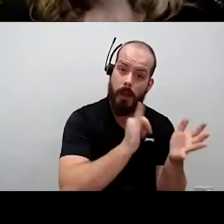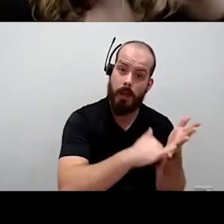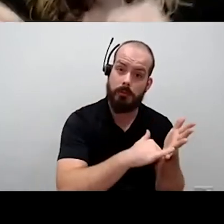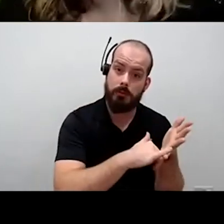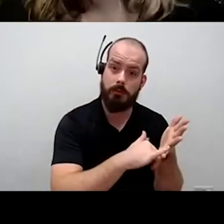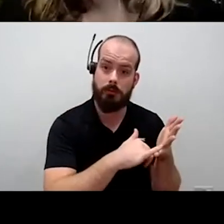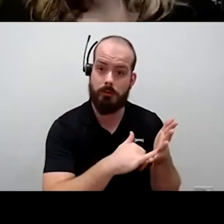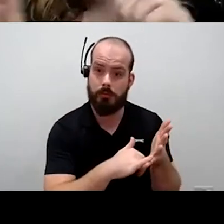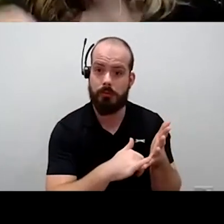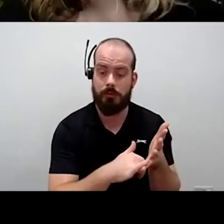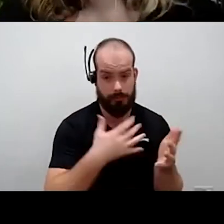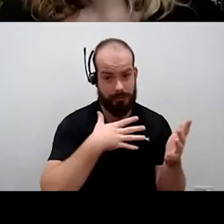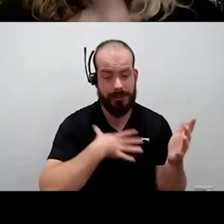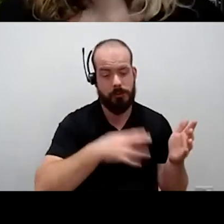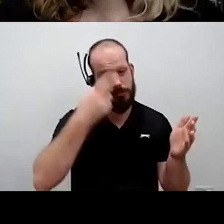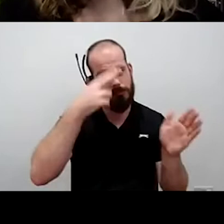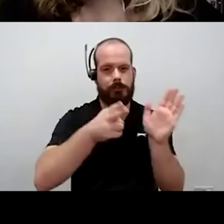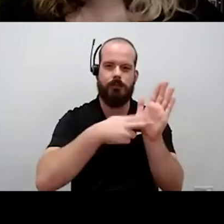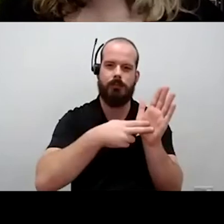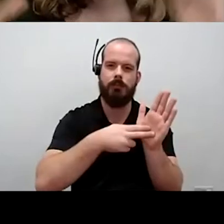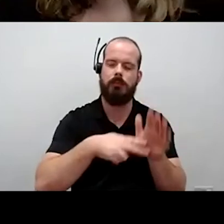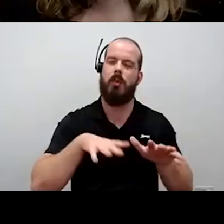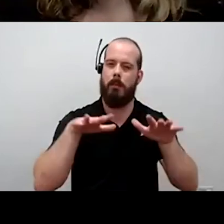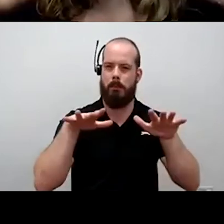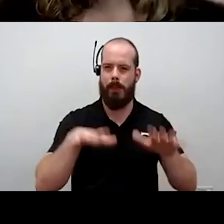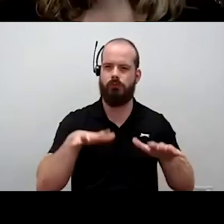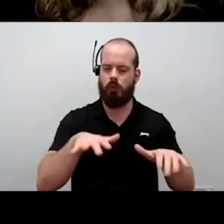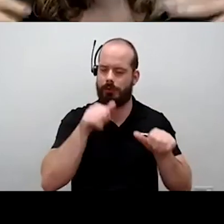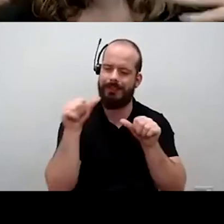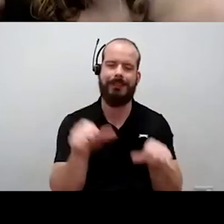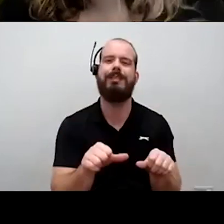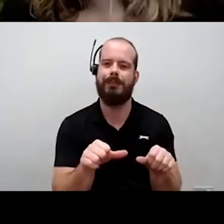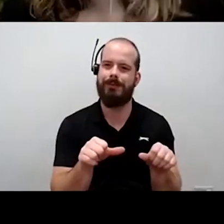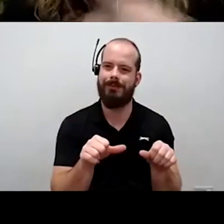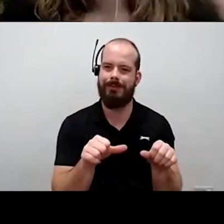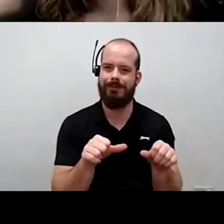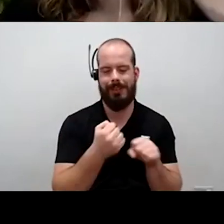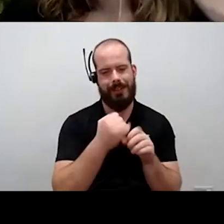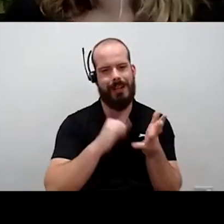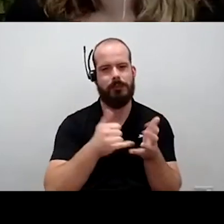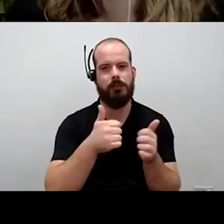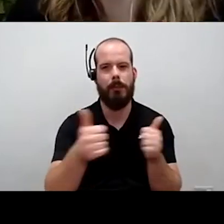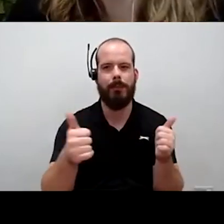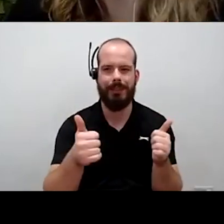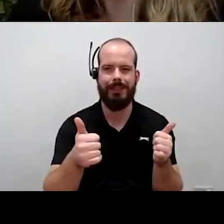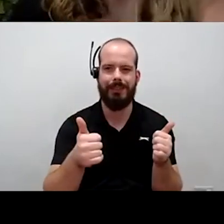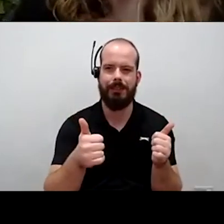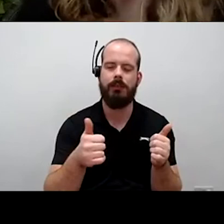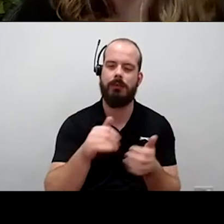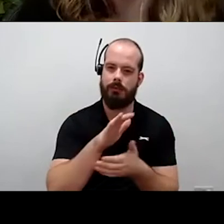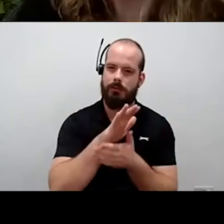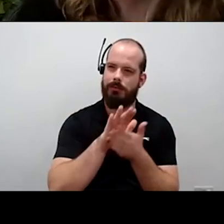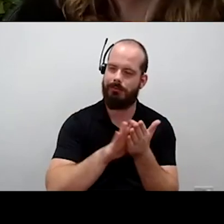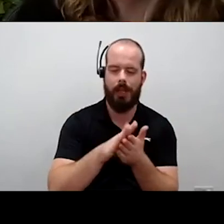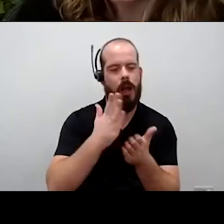Great Patriotic Gaslight Company, so that they would quell these worries. It feels like a similar movement, although the